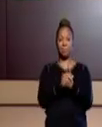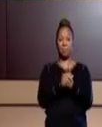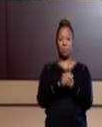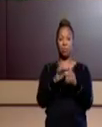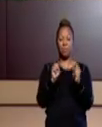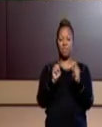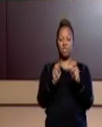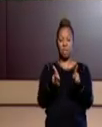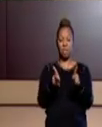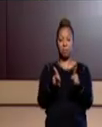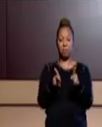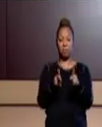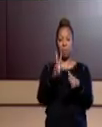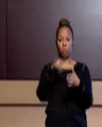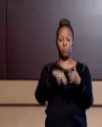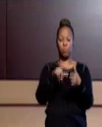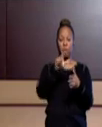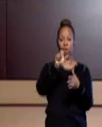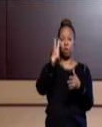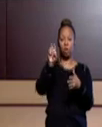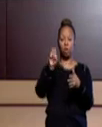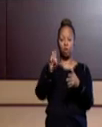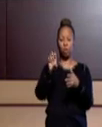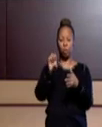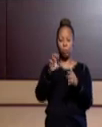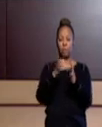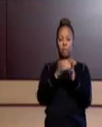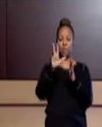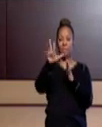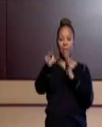when you get a chance. I want you to read